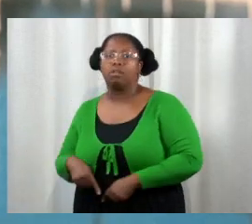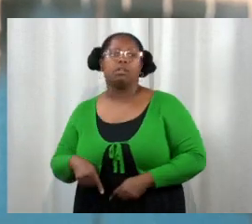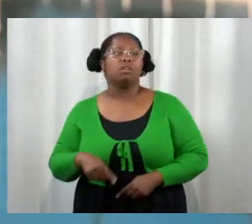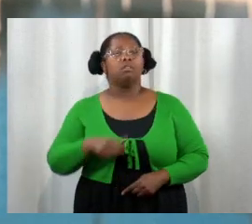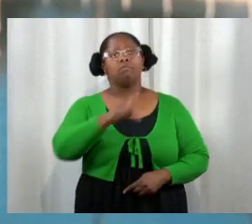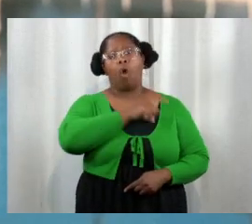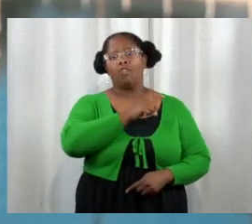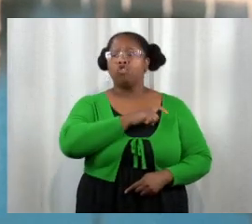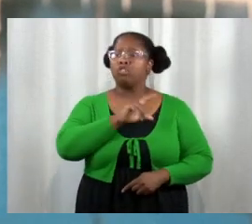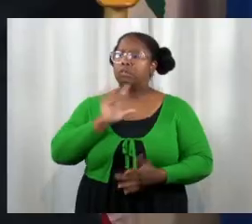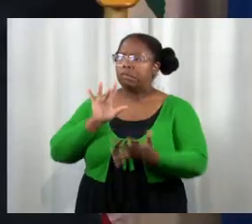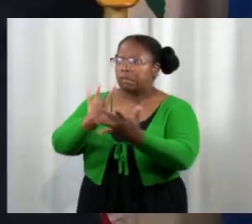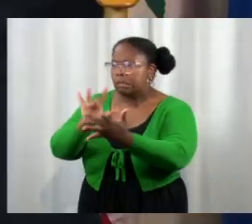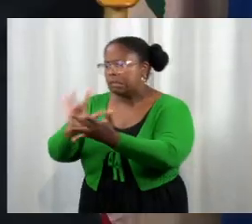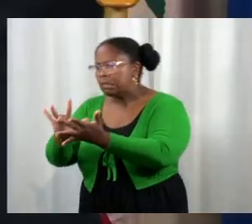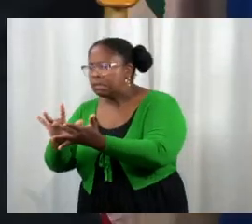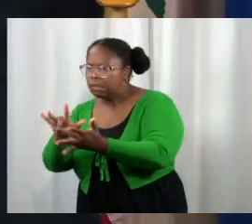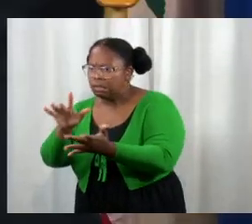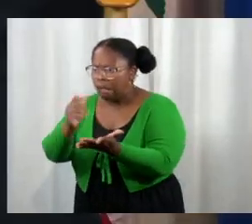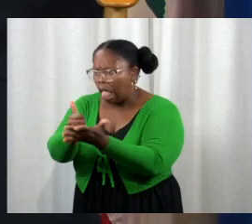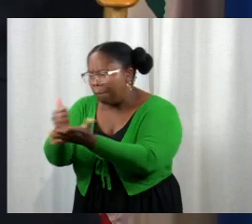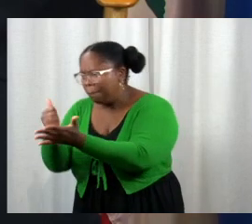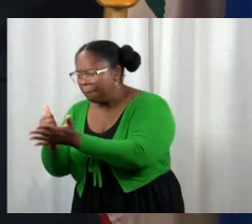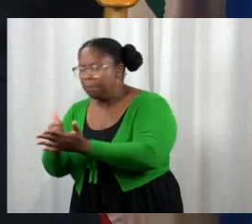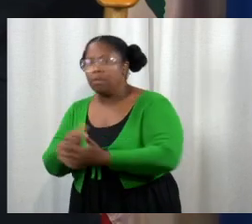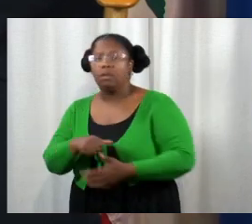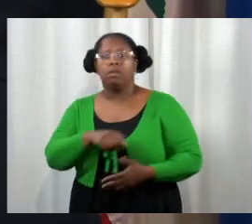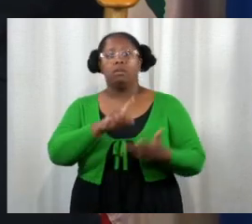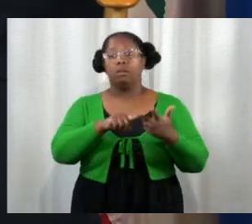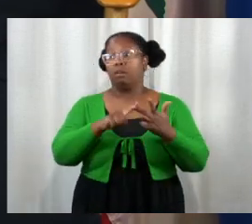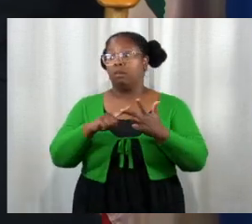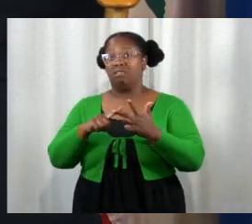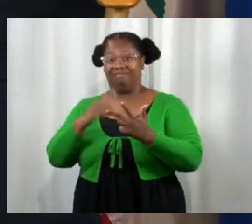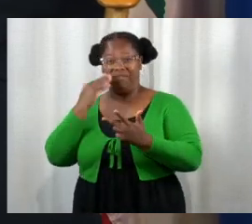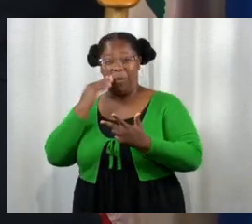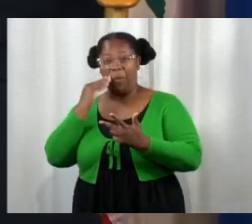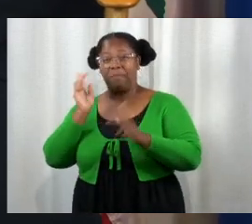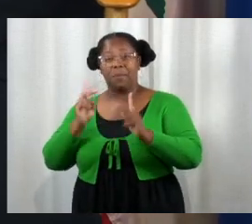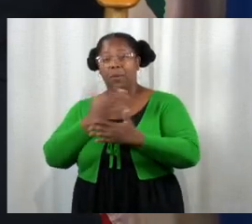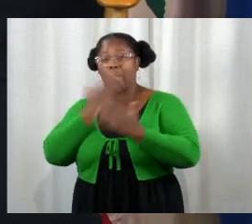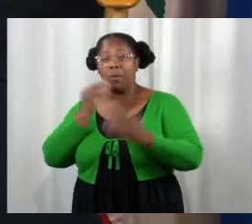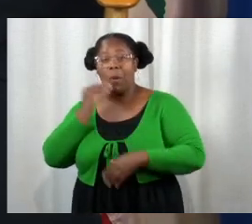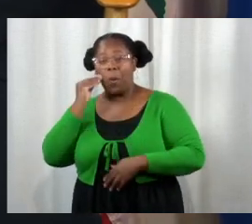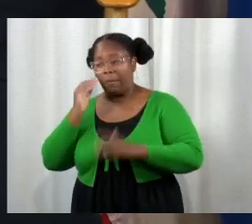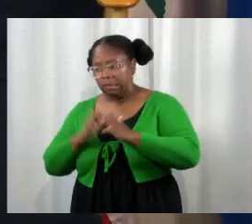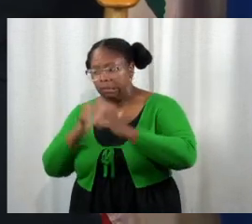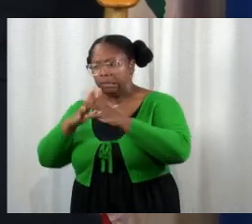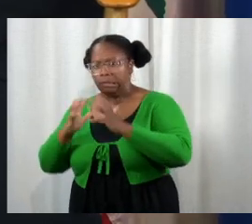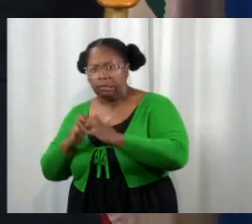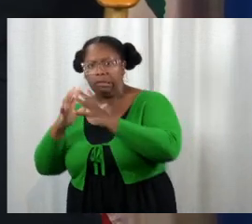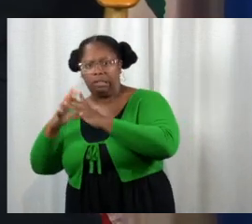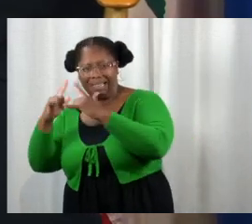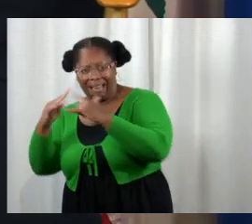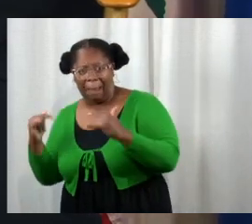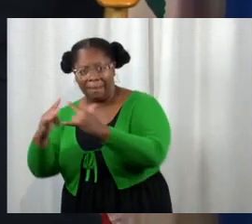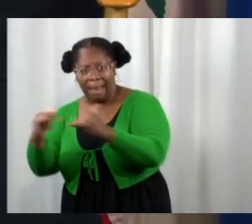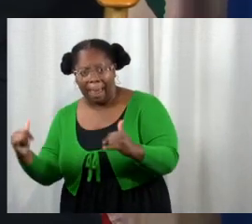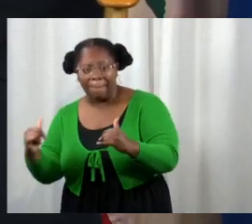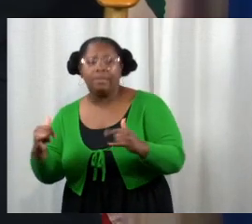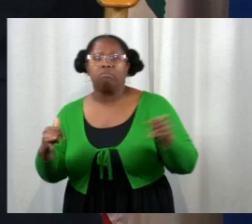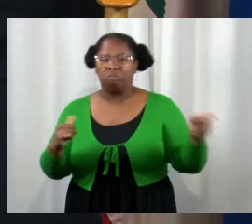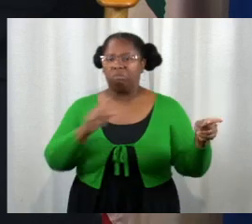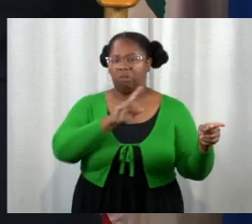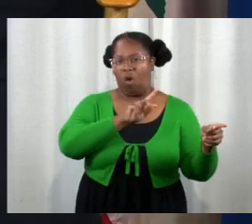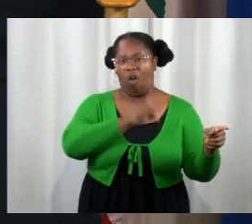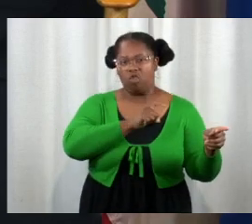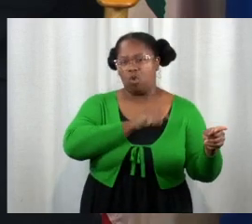in encampment cleanups. So far this year, I'm proud to say that my team has done a phenomenal job, and they